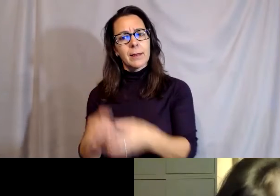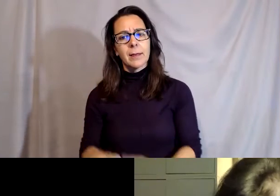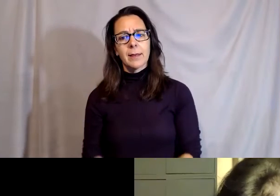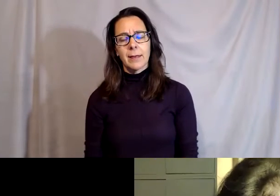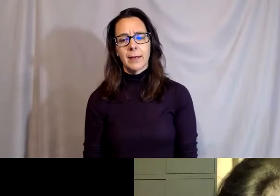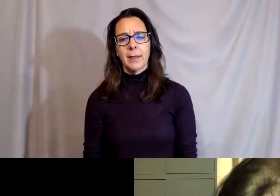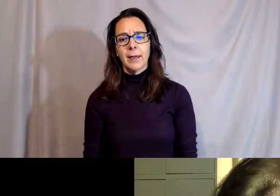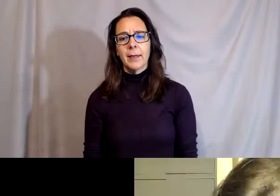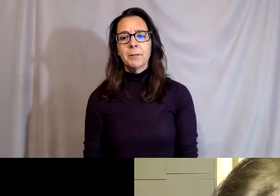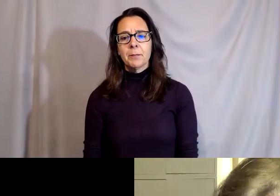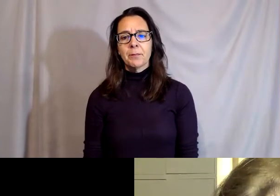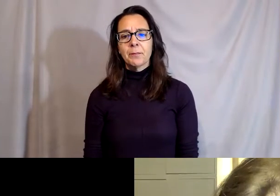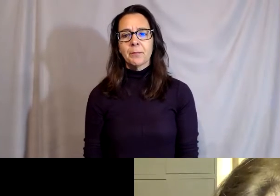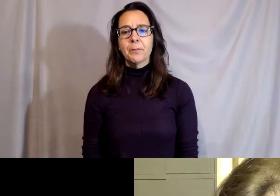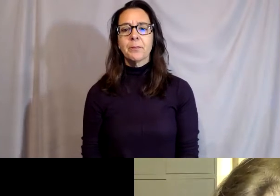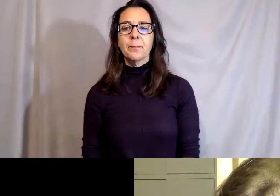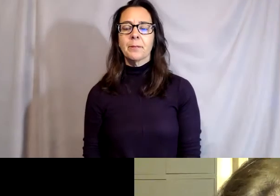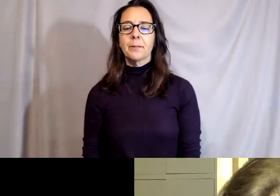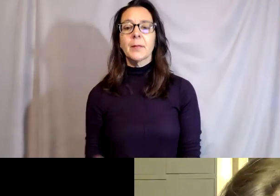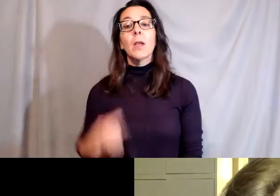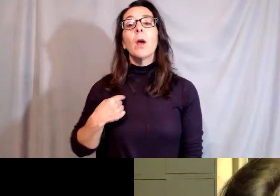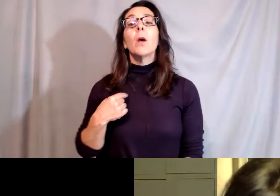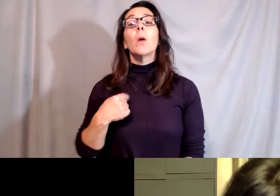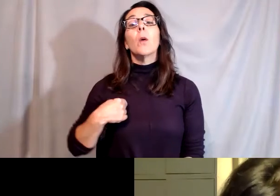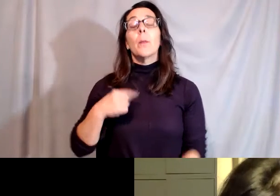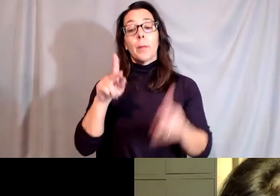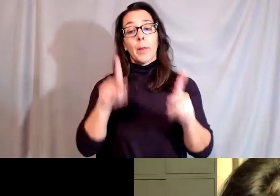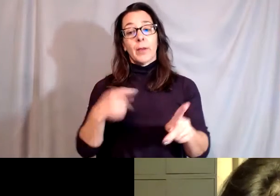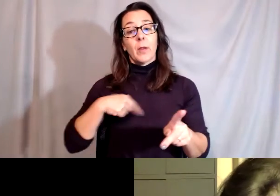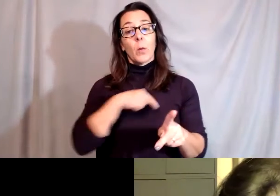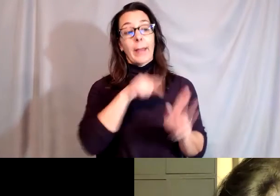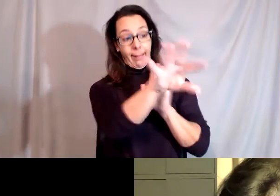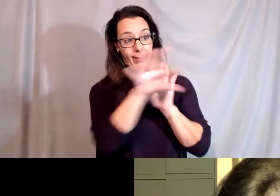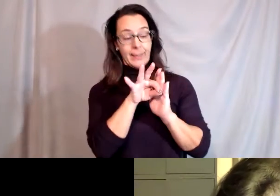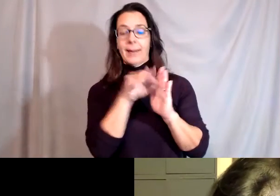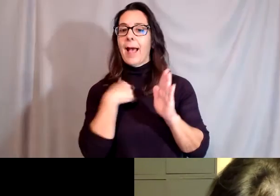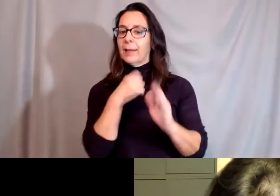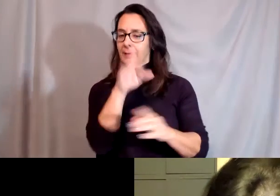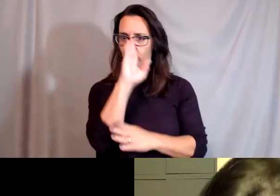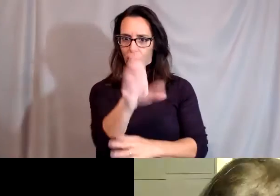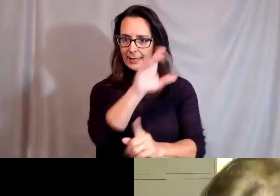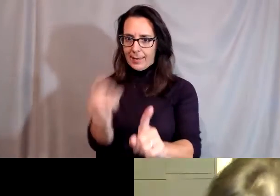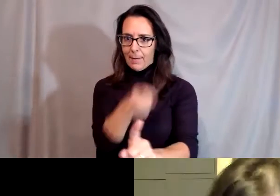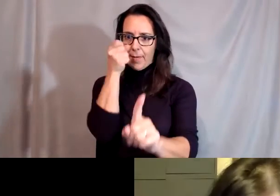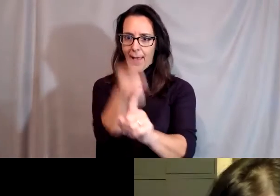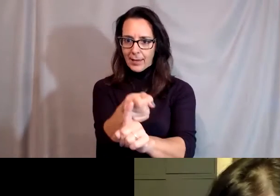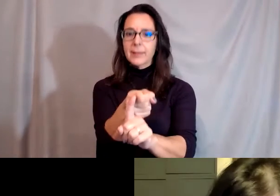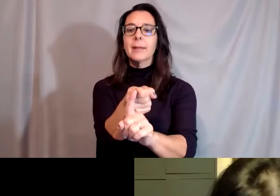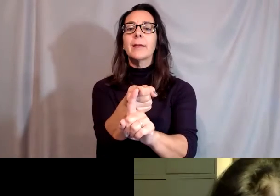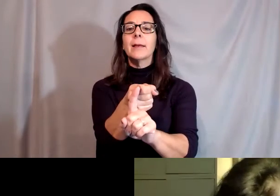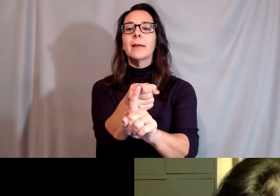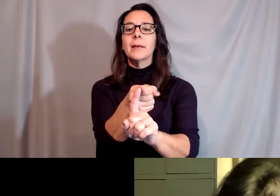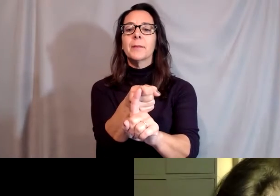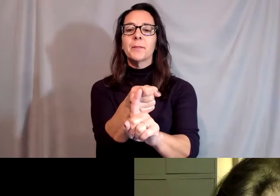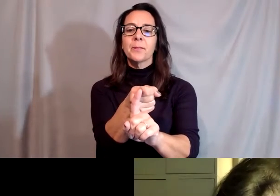very direct impact. Who we elect has a very direct impact on the type of policies